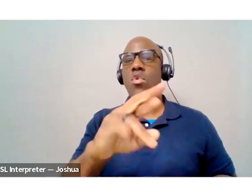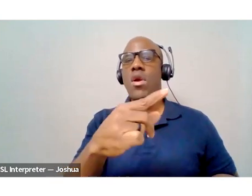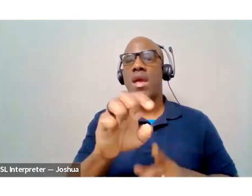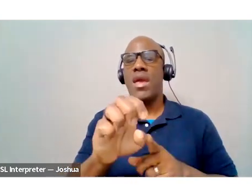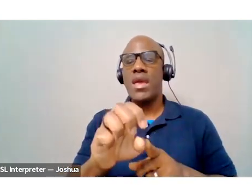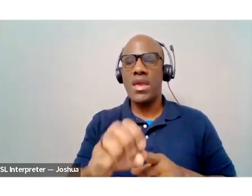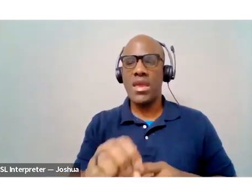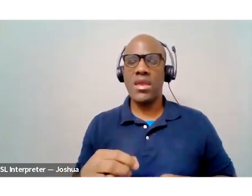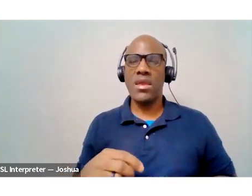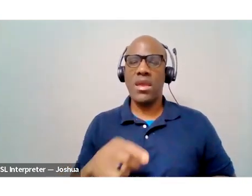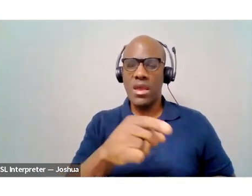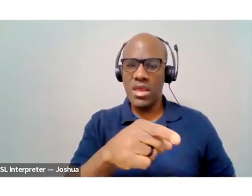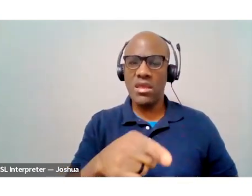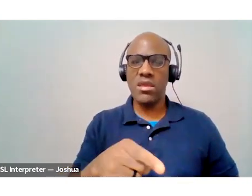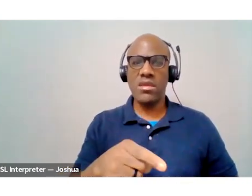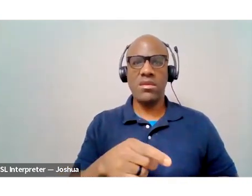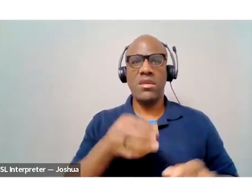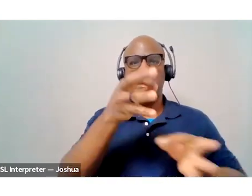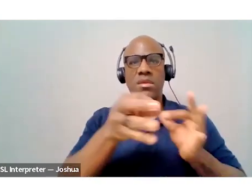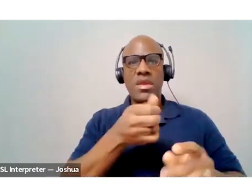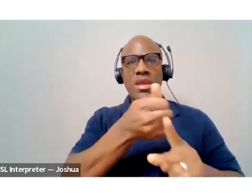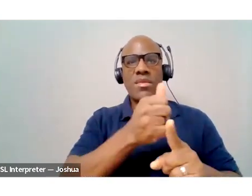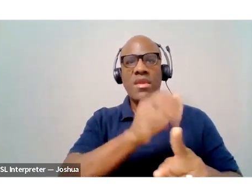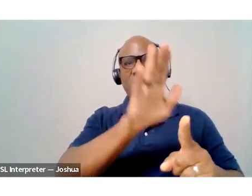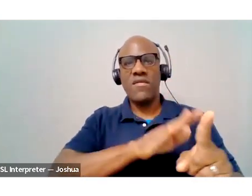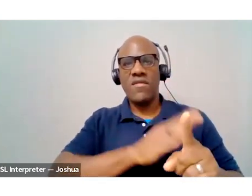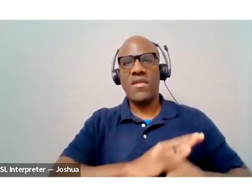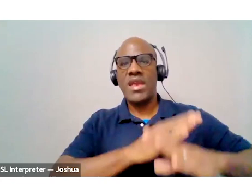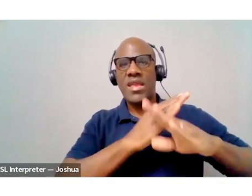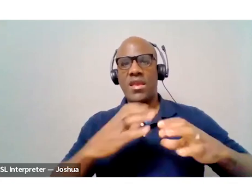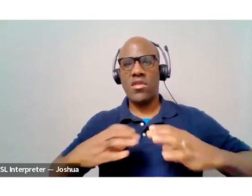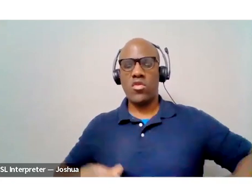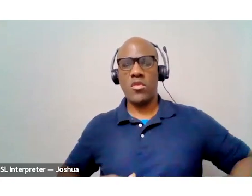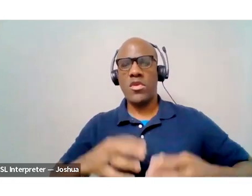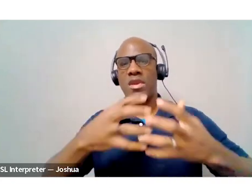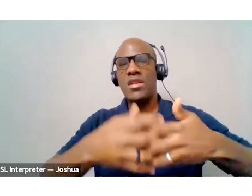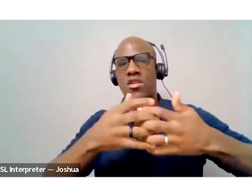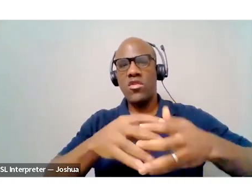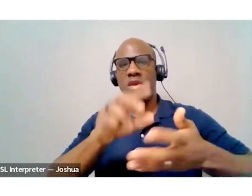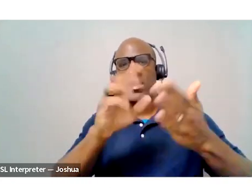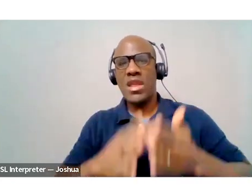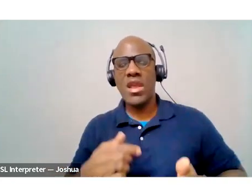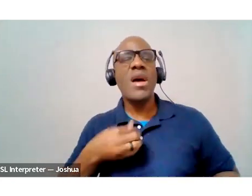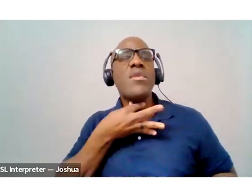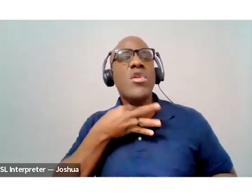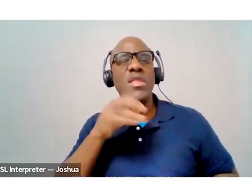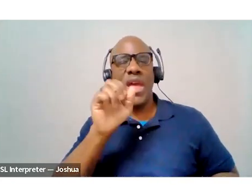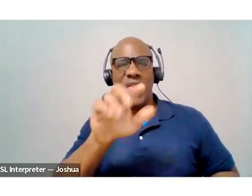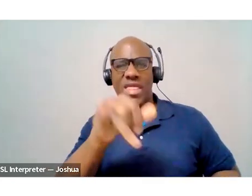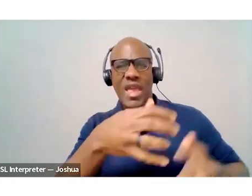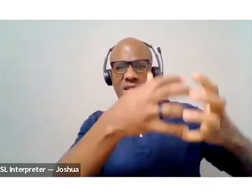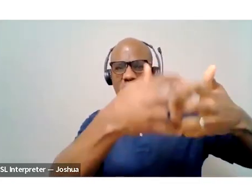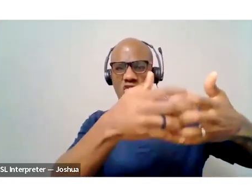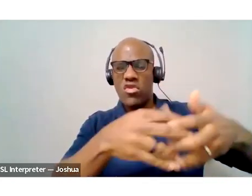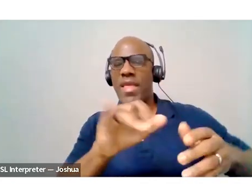an anti-consumerist industrial designer, I feel lost. I'm curious what you mean by industrial. And I think that's also part